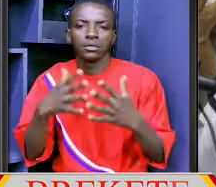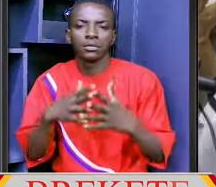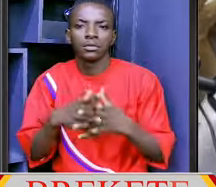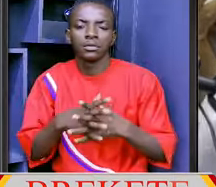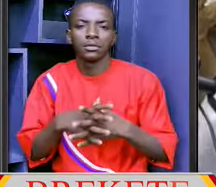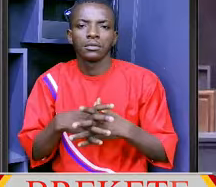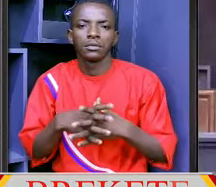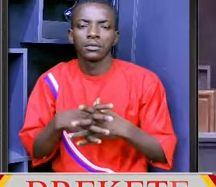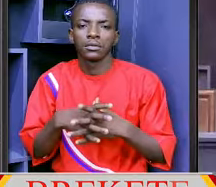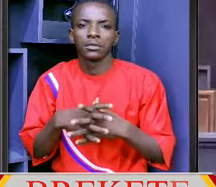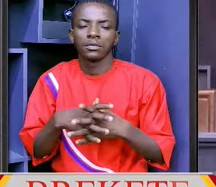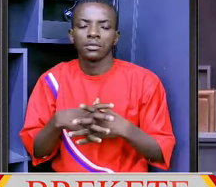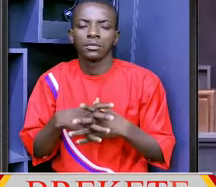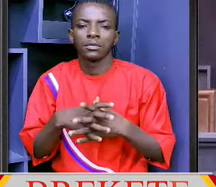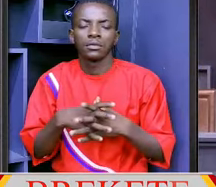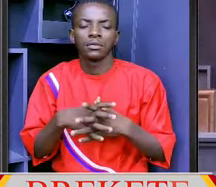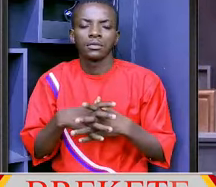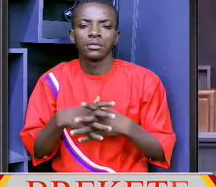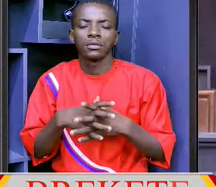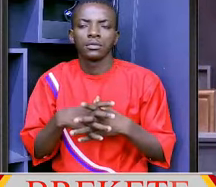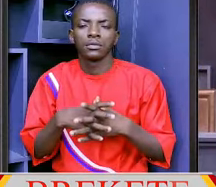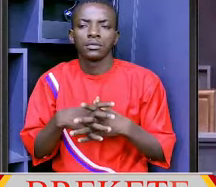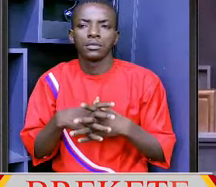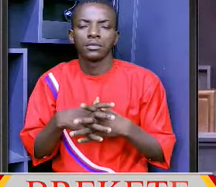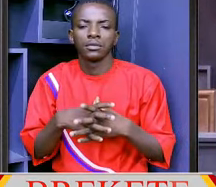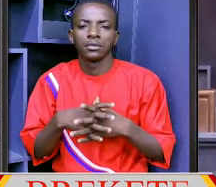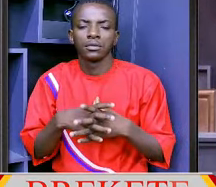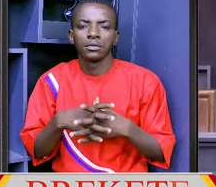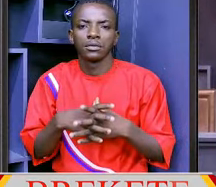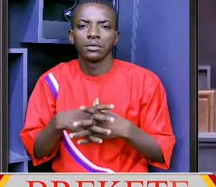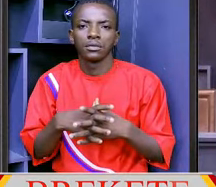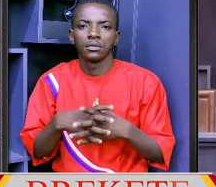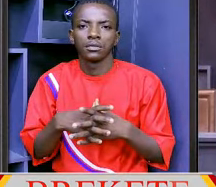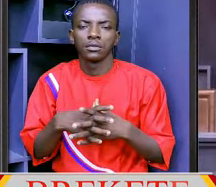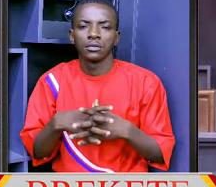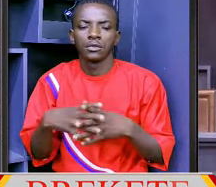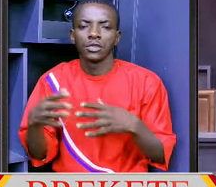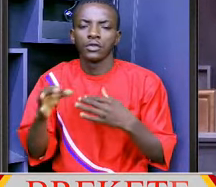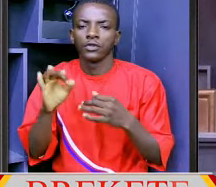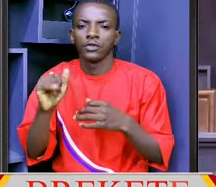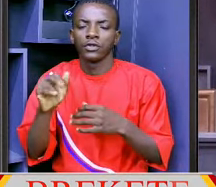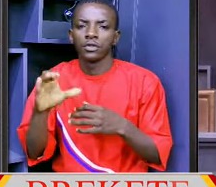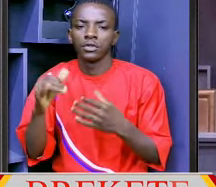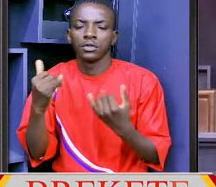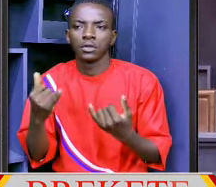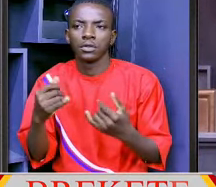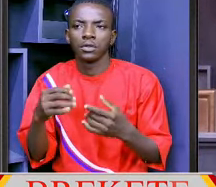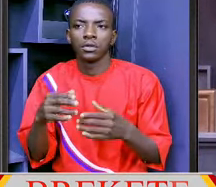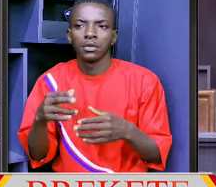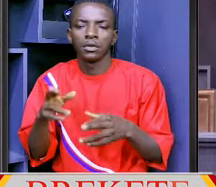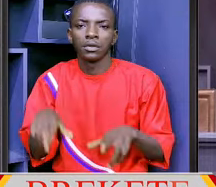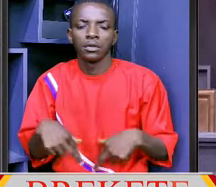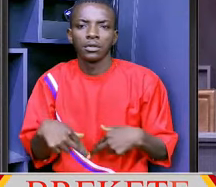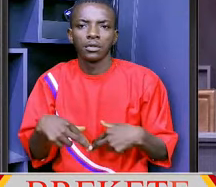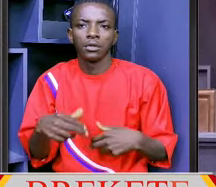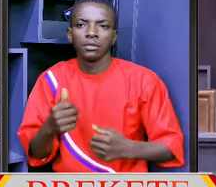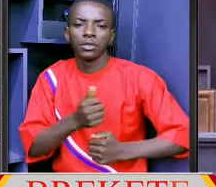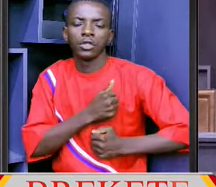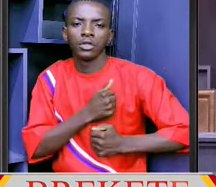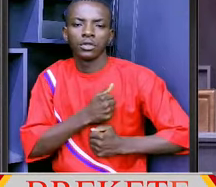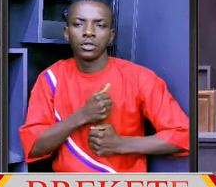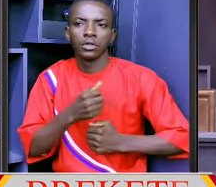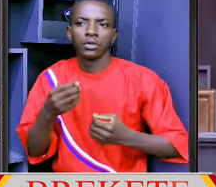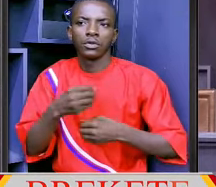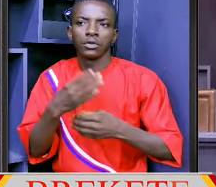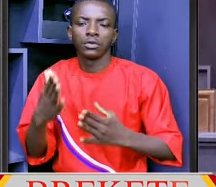You are really interested in this matter. Matter of fact, you know, I'm a retired military officer. That's